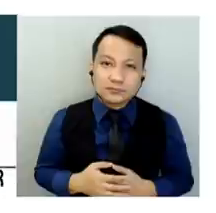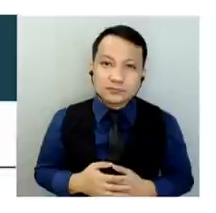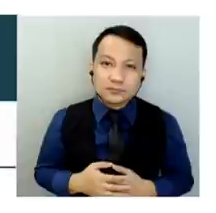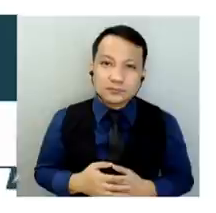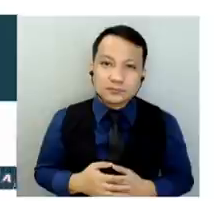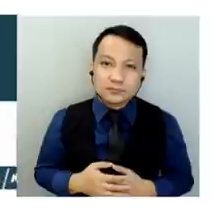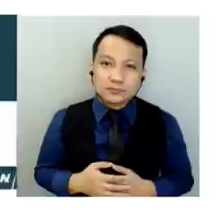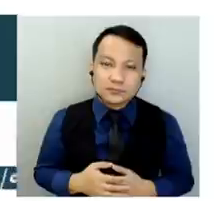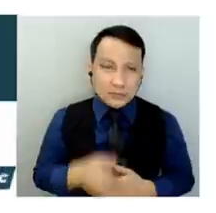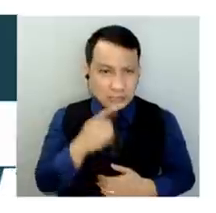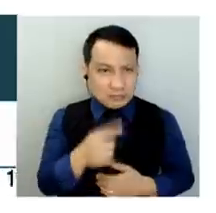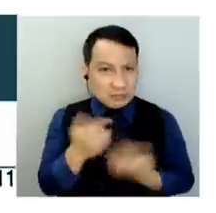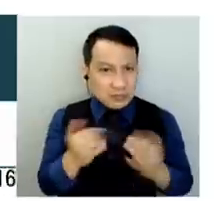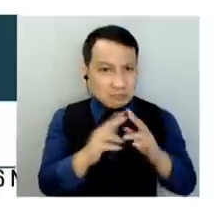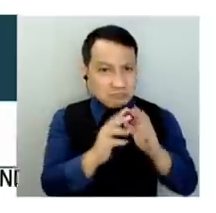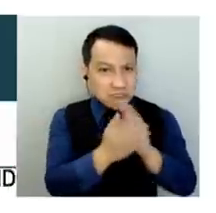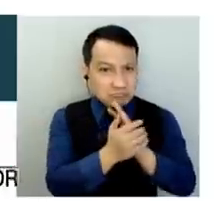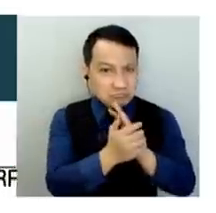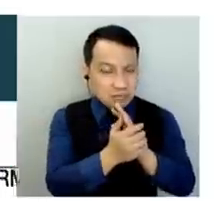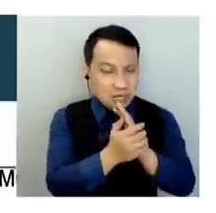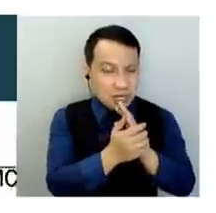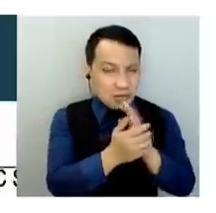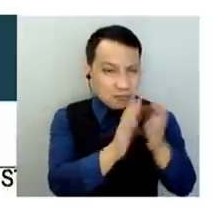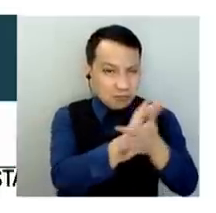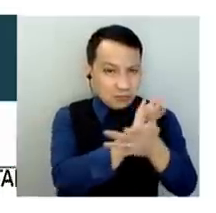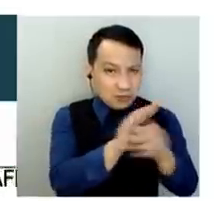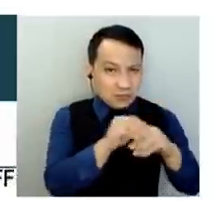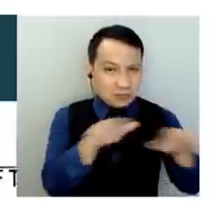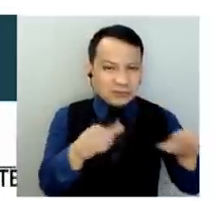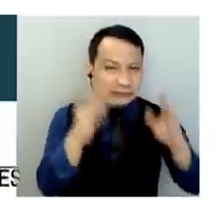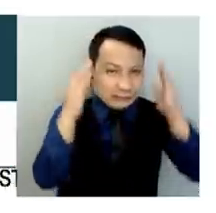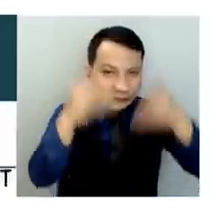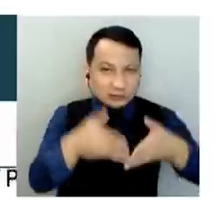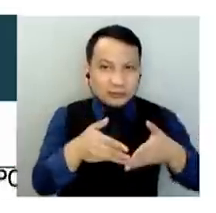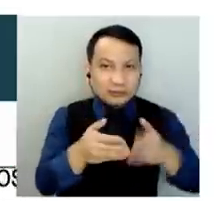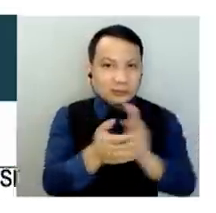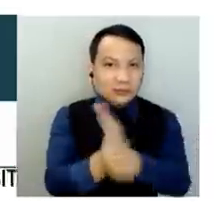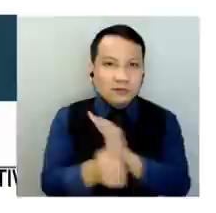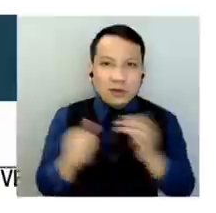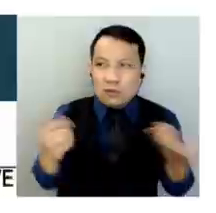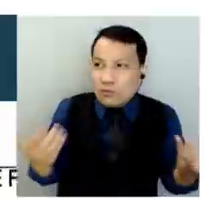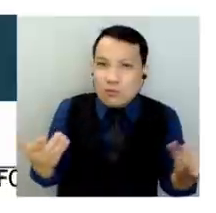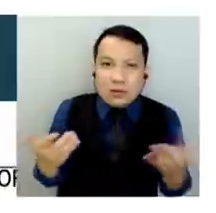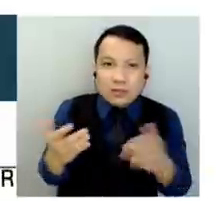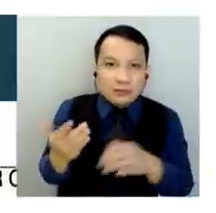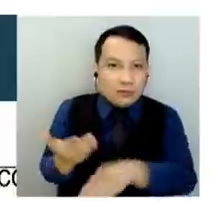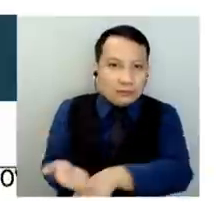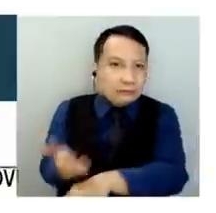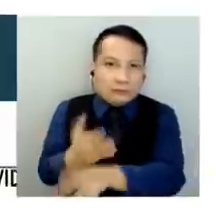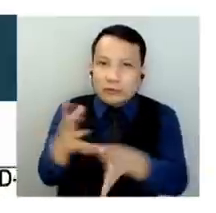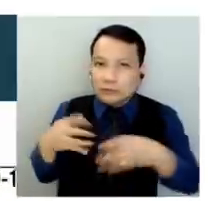the skills because everybody is, you know, there's no face to face